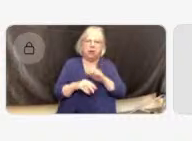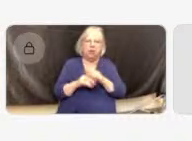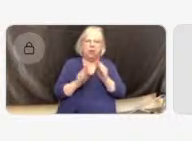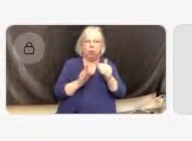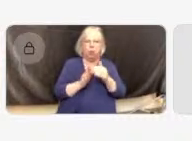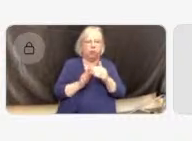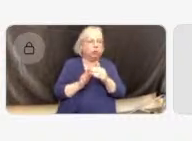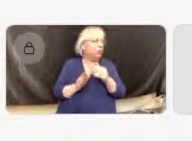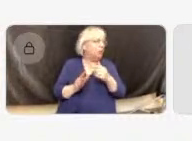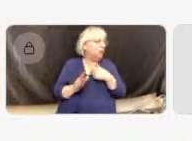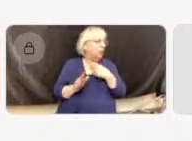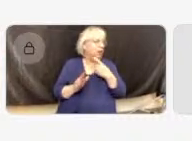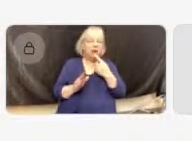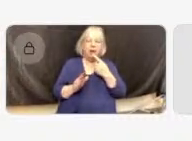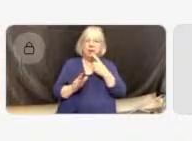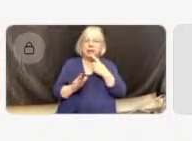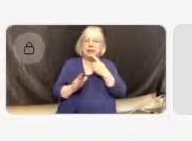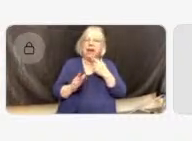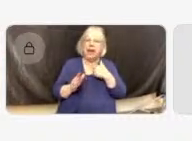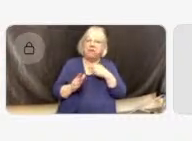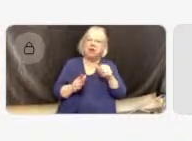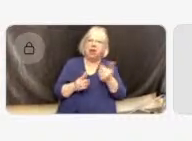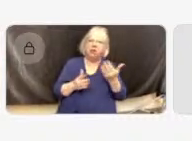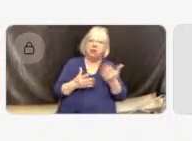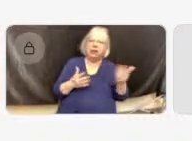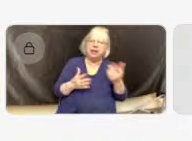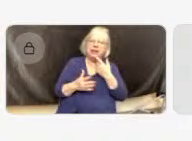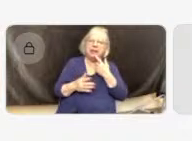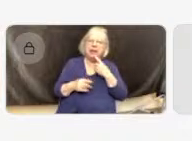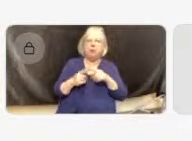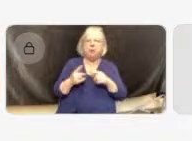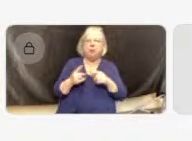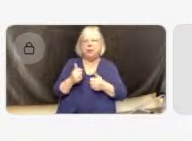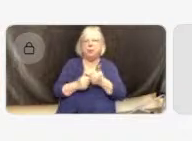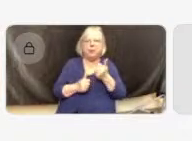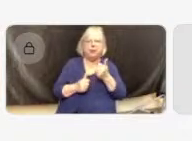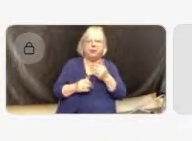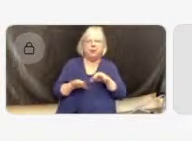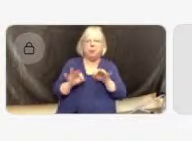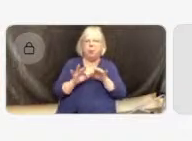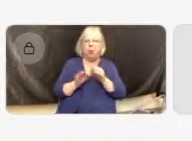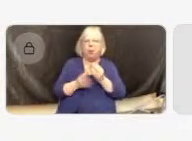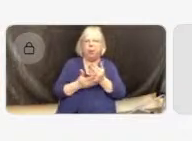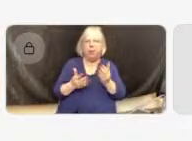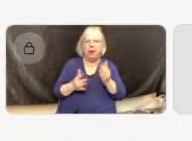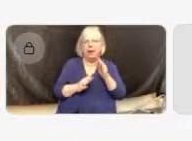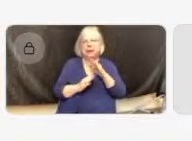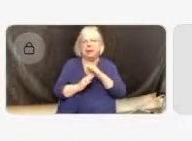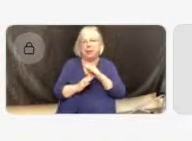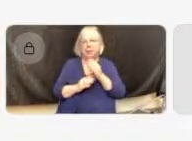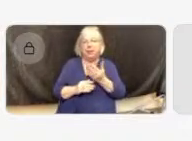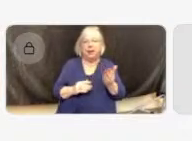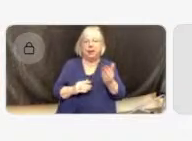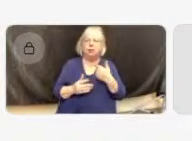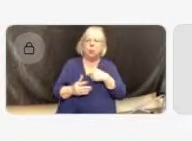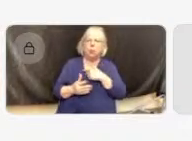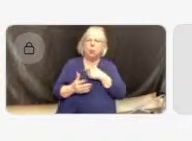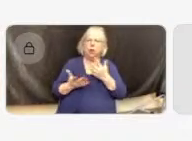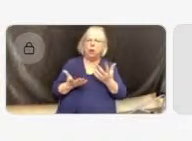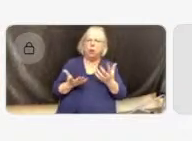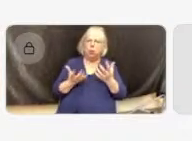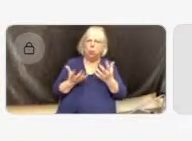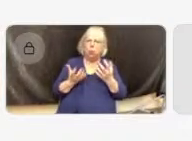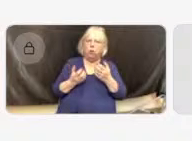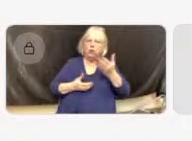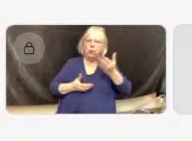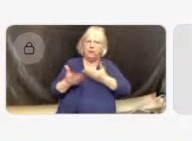I'm going to say, I have other things to say, but the main thing is that we want and